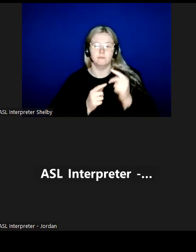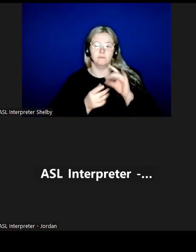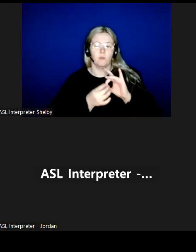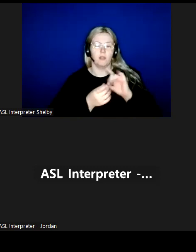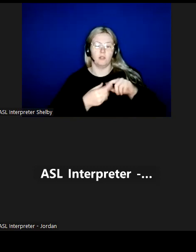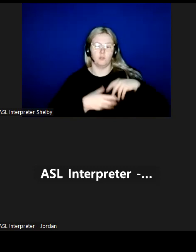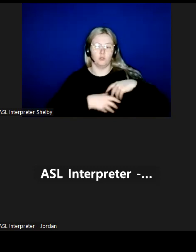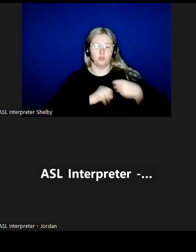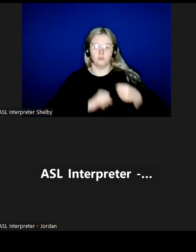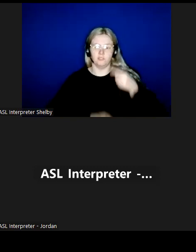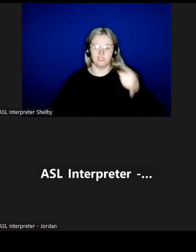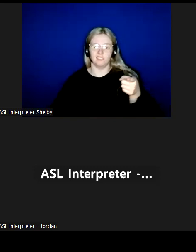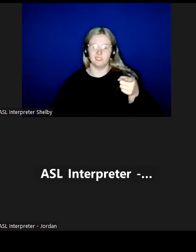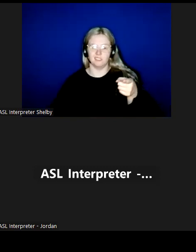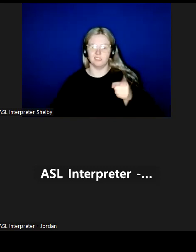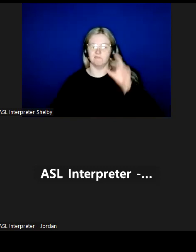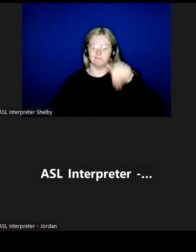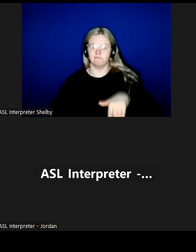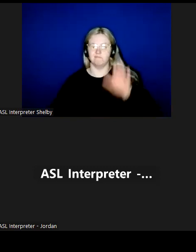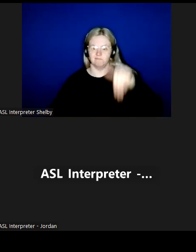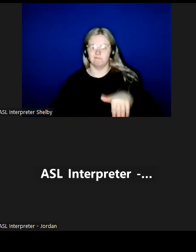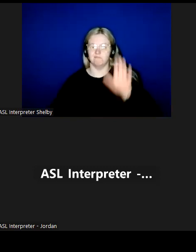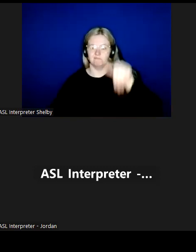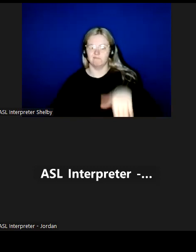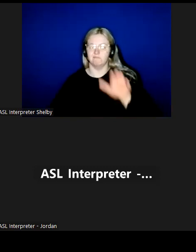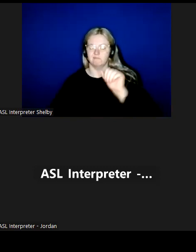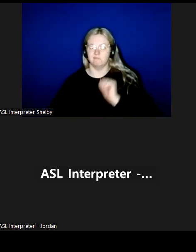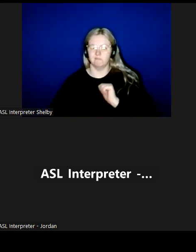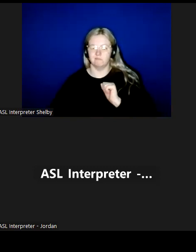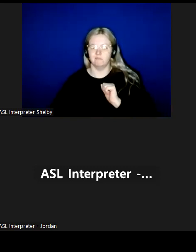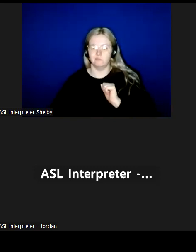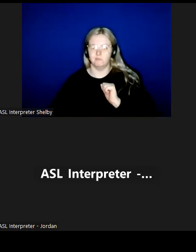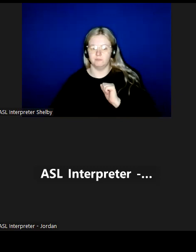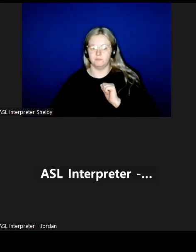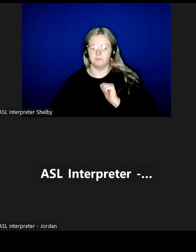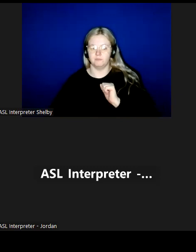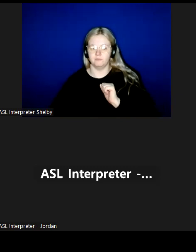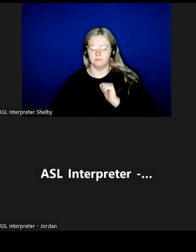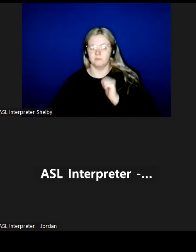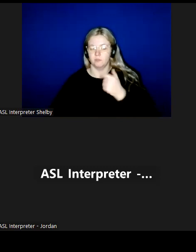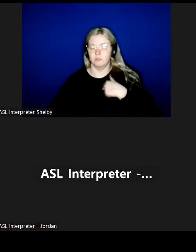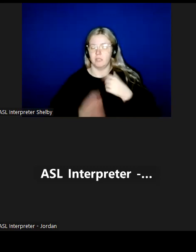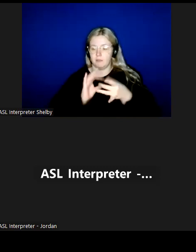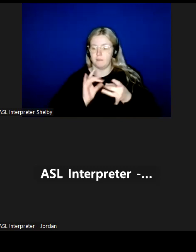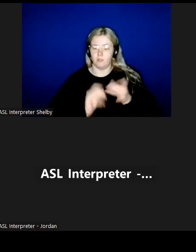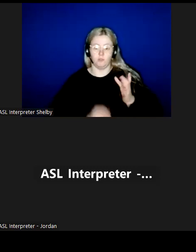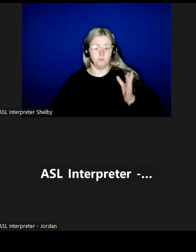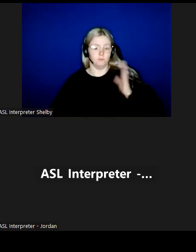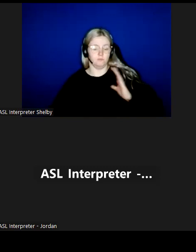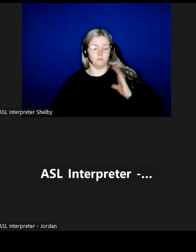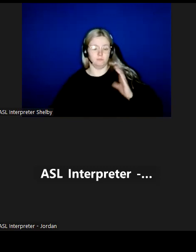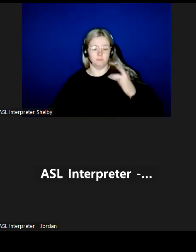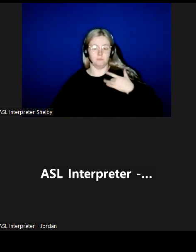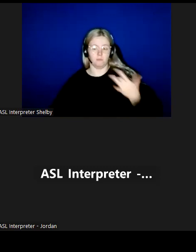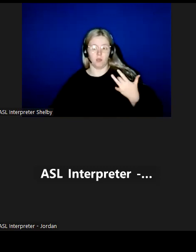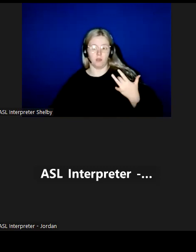grief is that grief comes in waves. So like I said earlier, a lot of times the funeral may